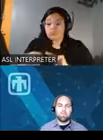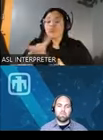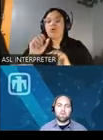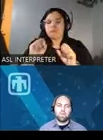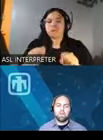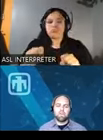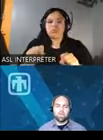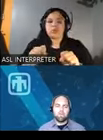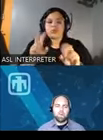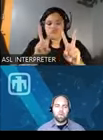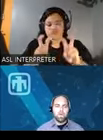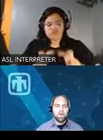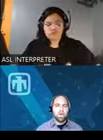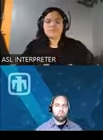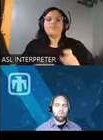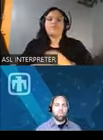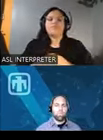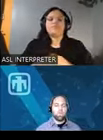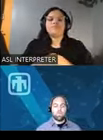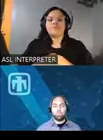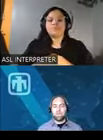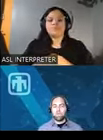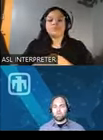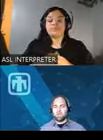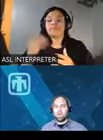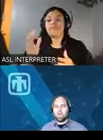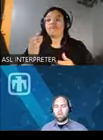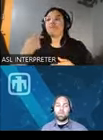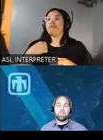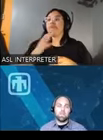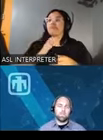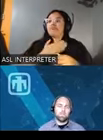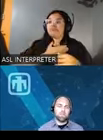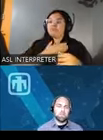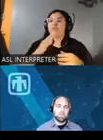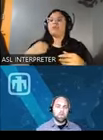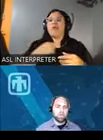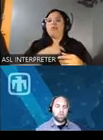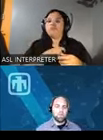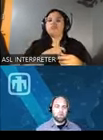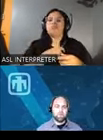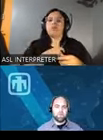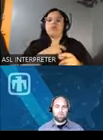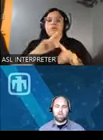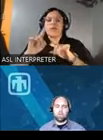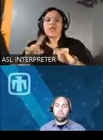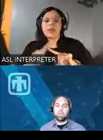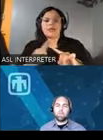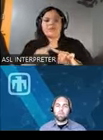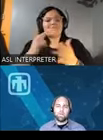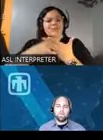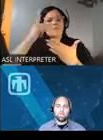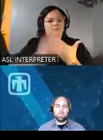of who's involved in the advisory group. We have been engaging significantly with the advisory group thus far in the project. We had